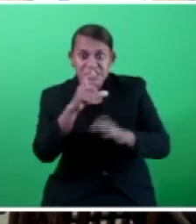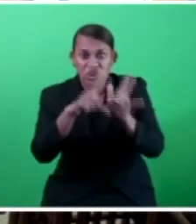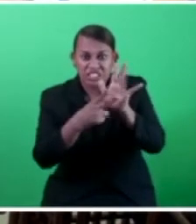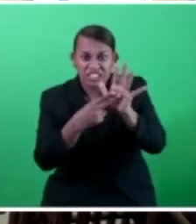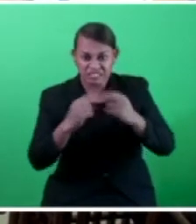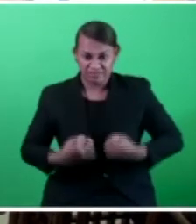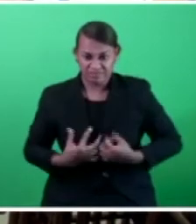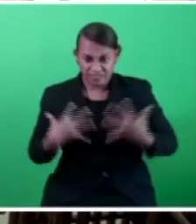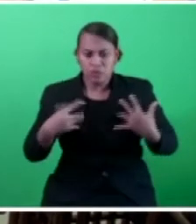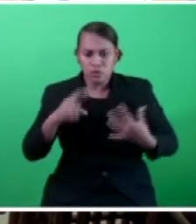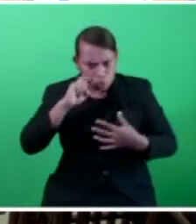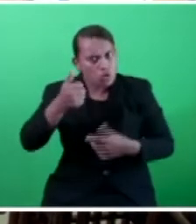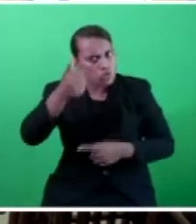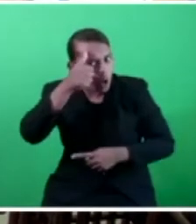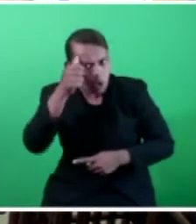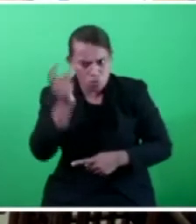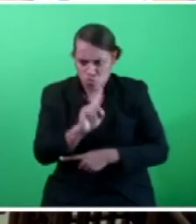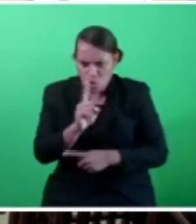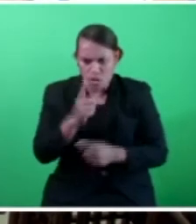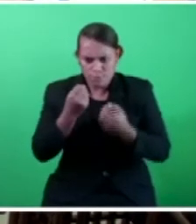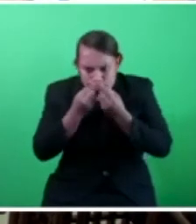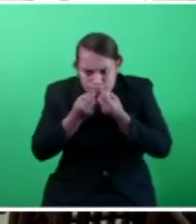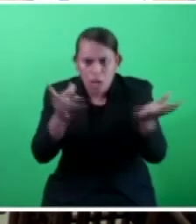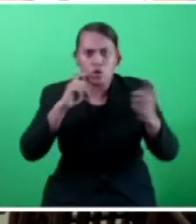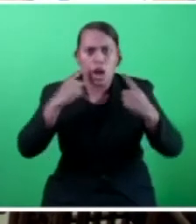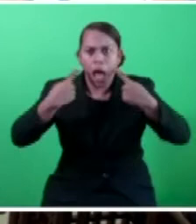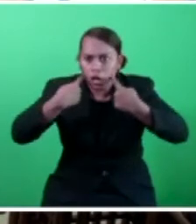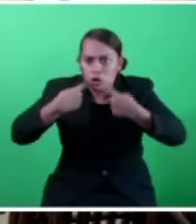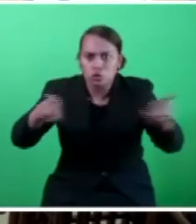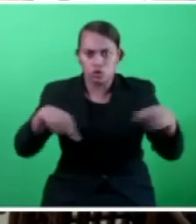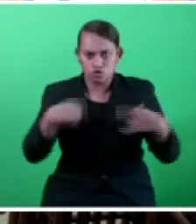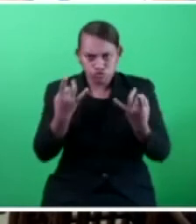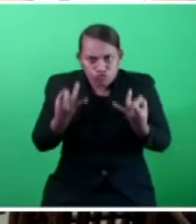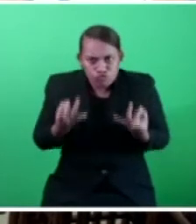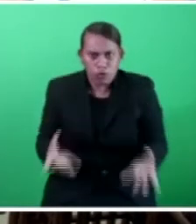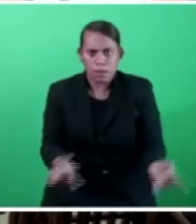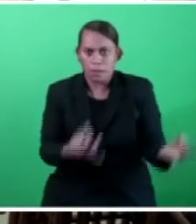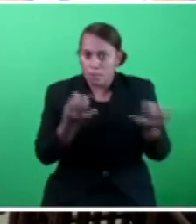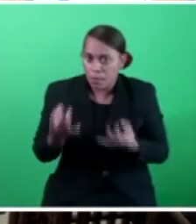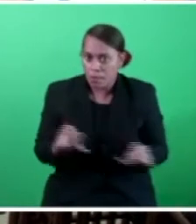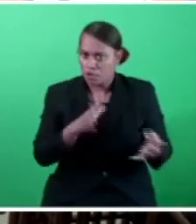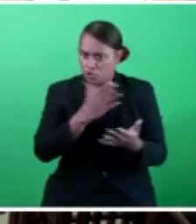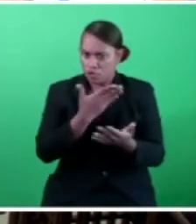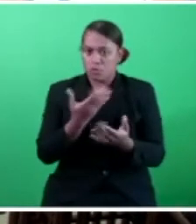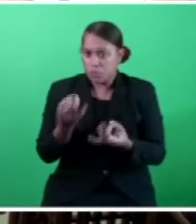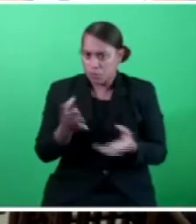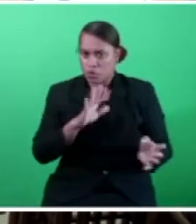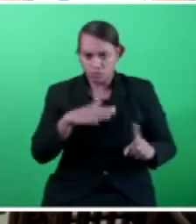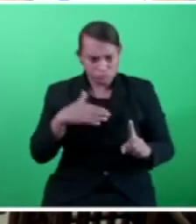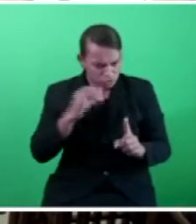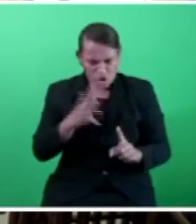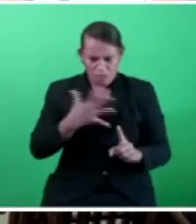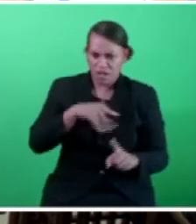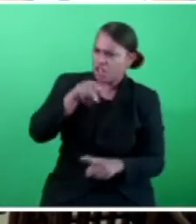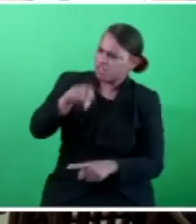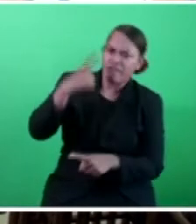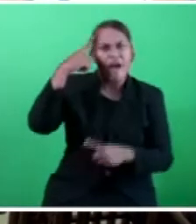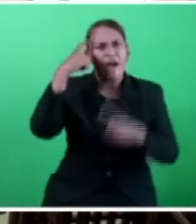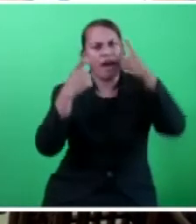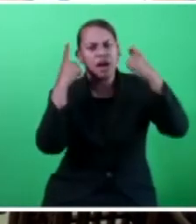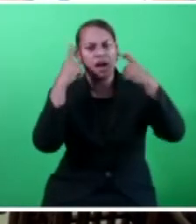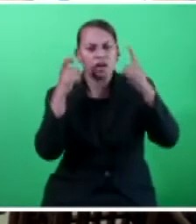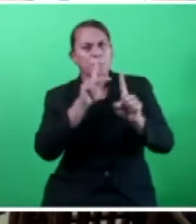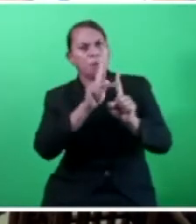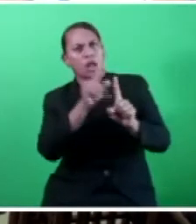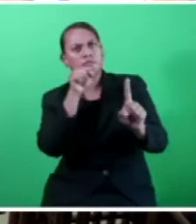know today, Fiji, that we are prepared. And will be not because of Honourable Tambuya and her politics.